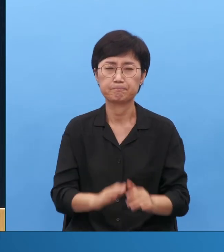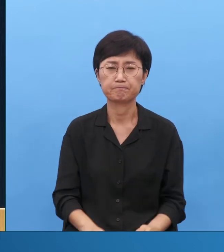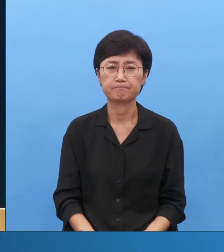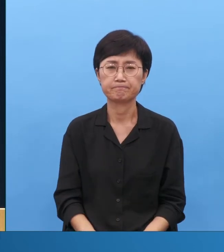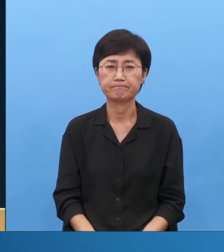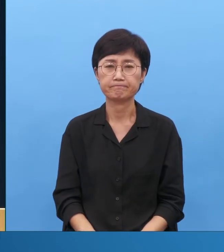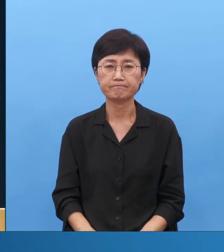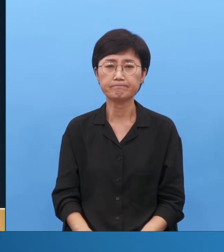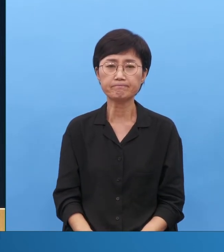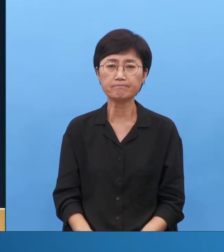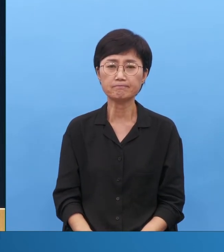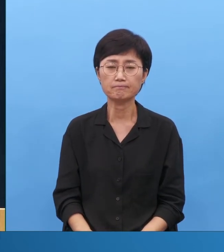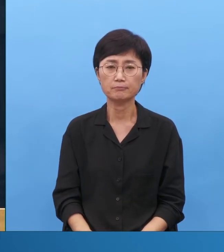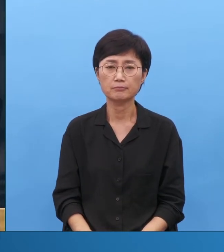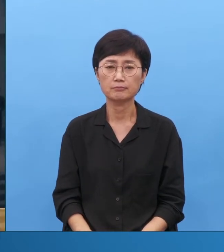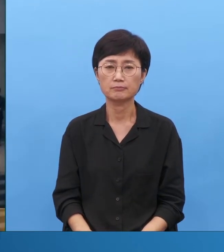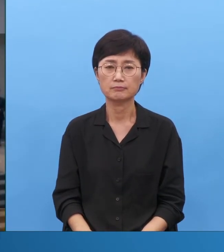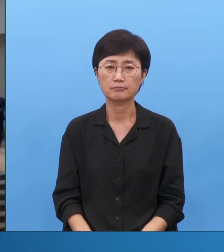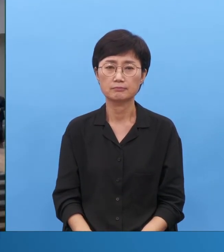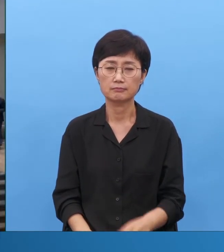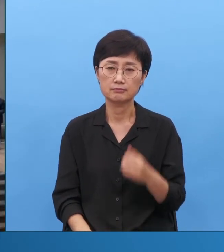Amen.